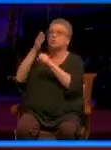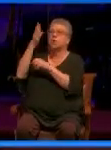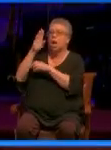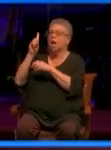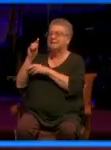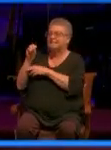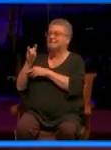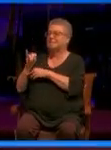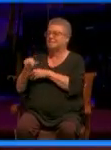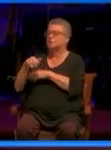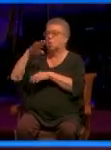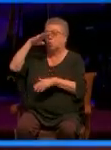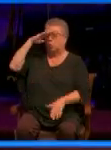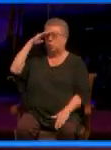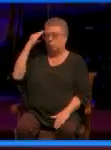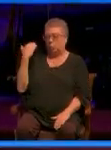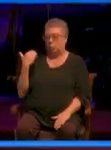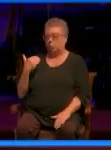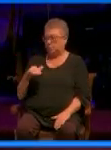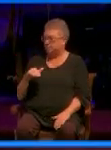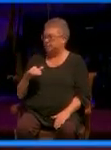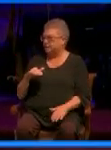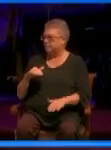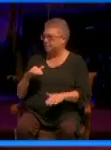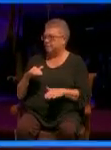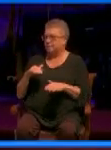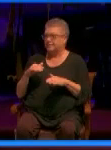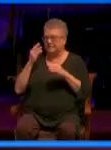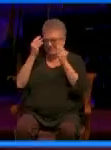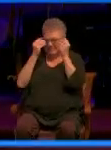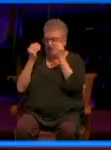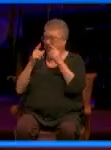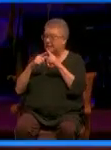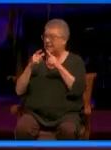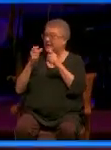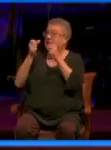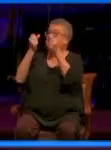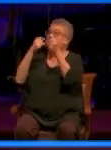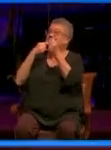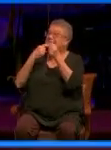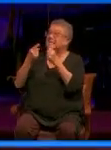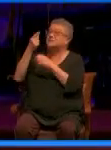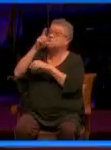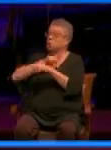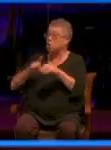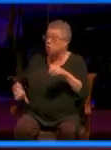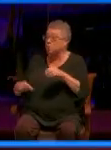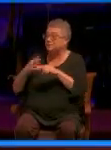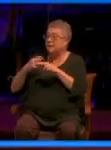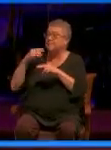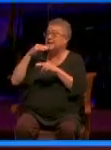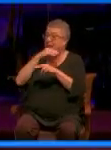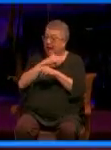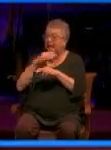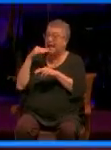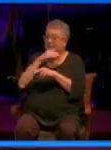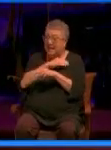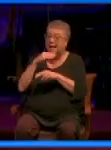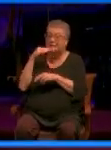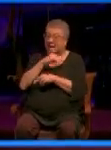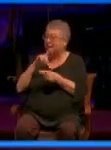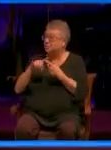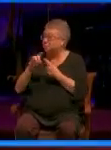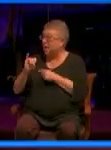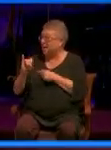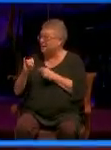Whoo, we're treading on some bad water here. He invokes the Lord's name. He's got the skins on. He's lying to Isaac in every way